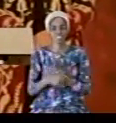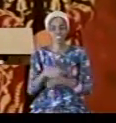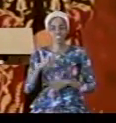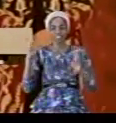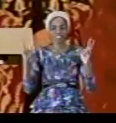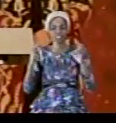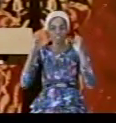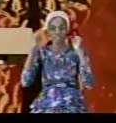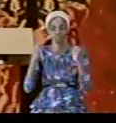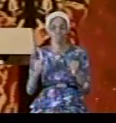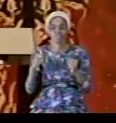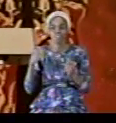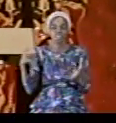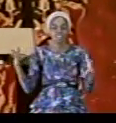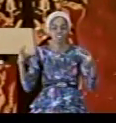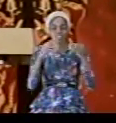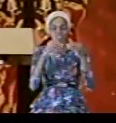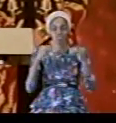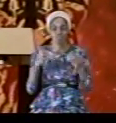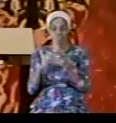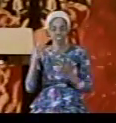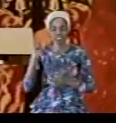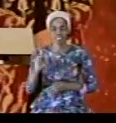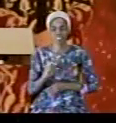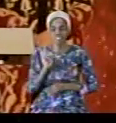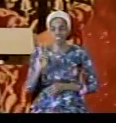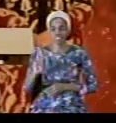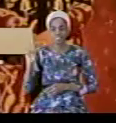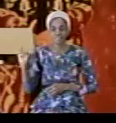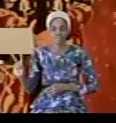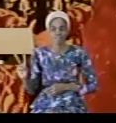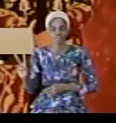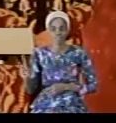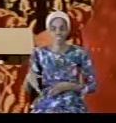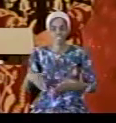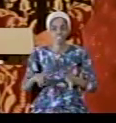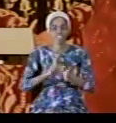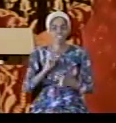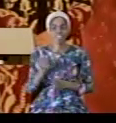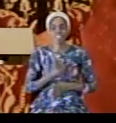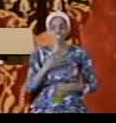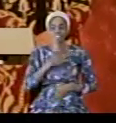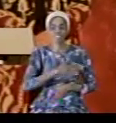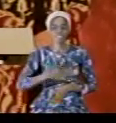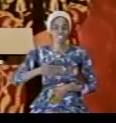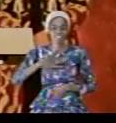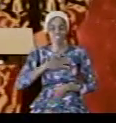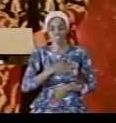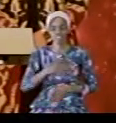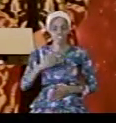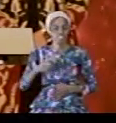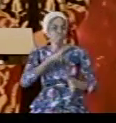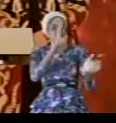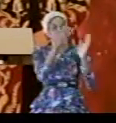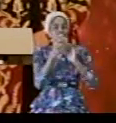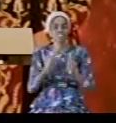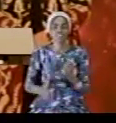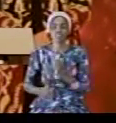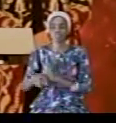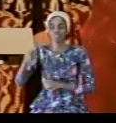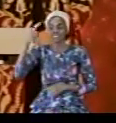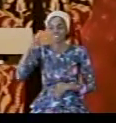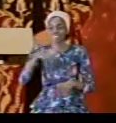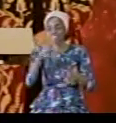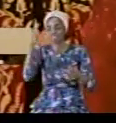Triumphant Power Conference 2022. Let us enjoy the presence of the Most High God as we